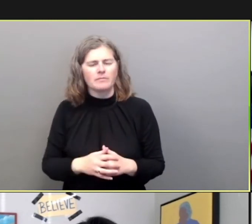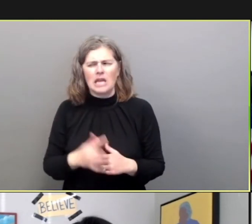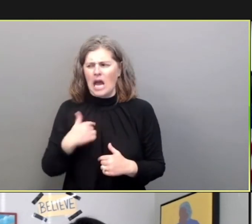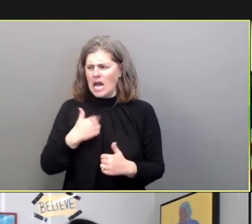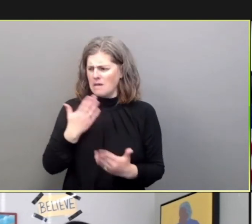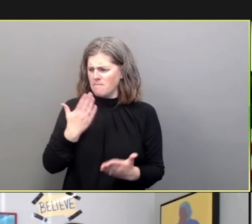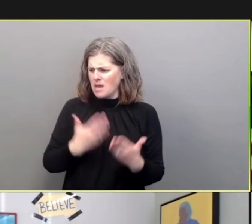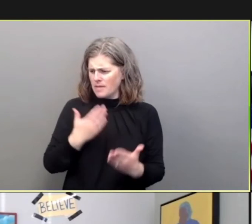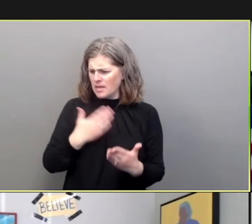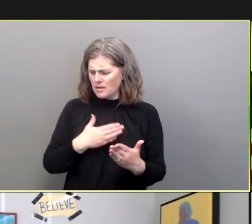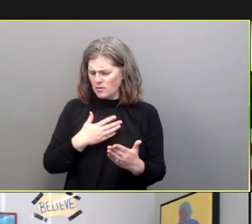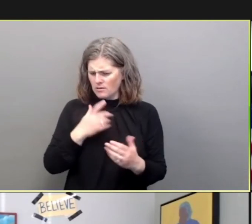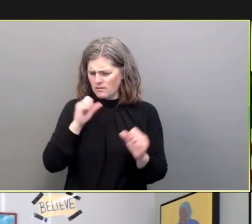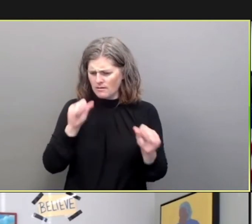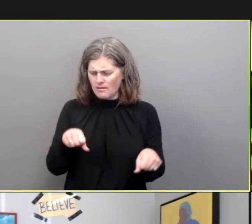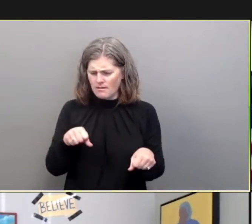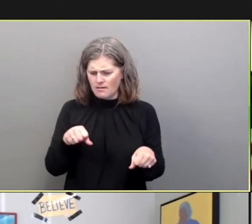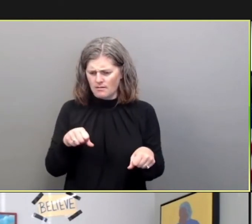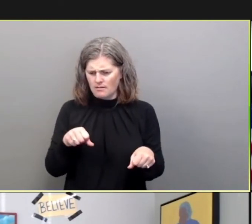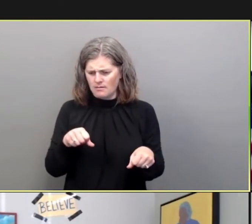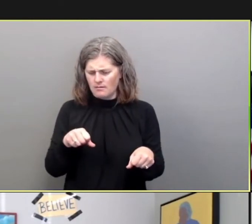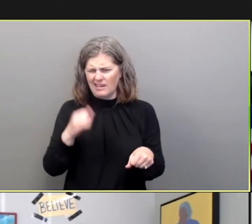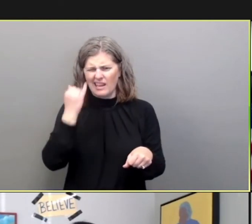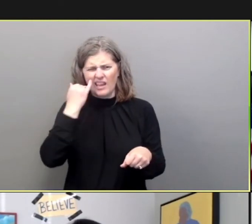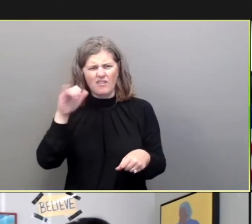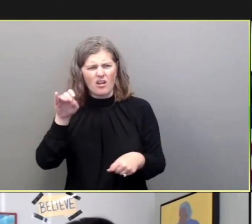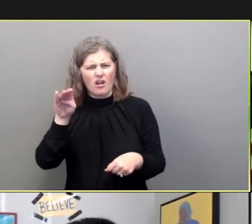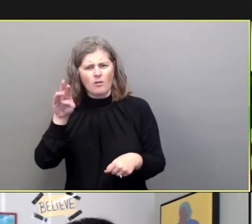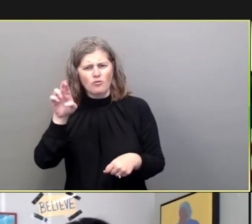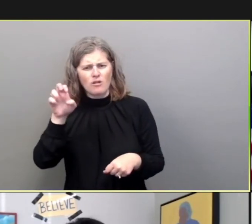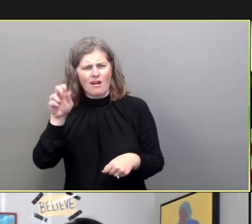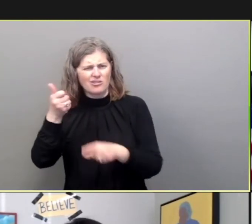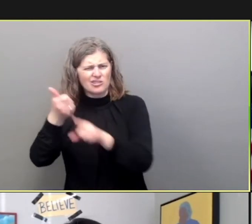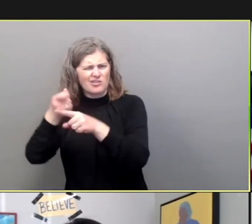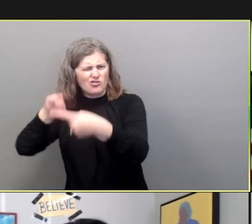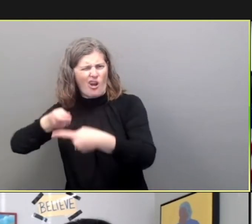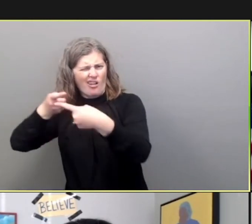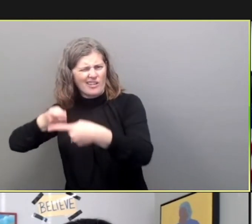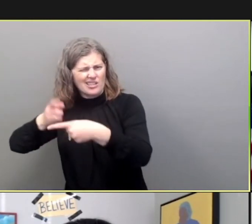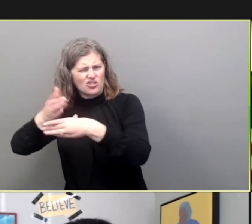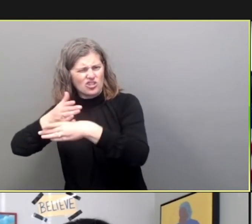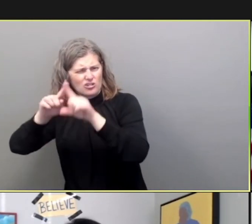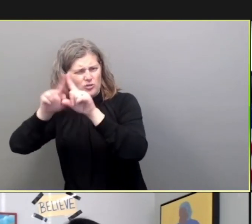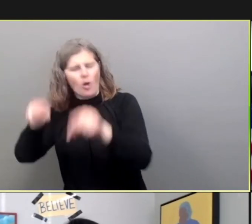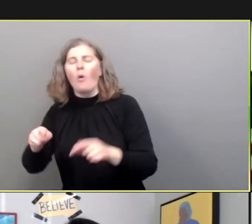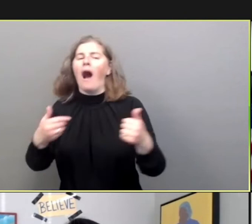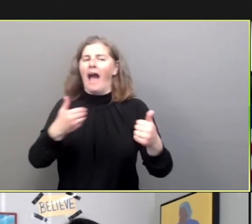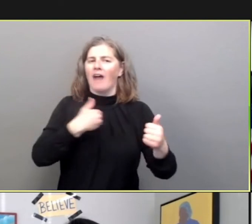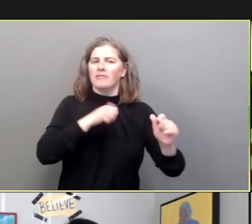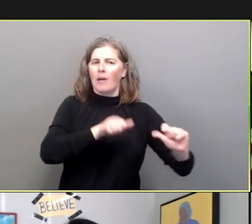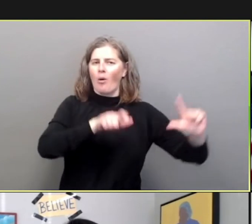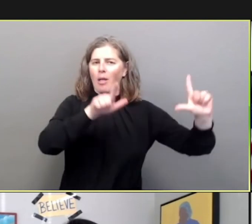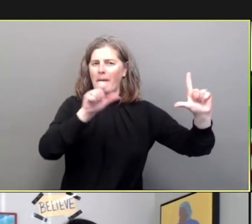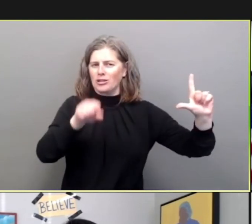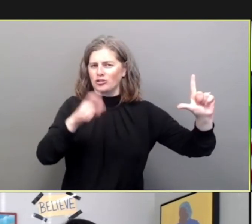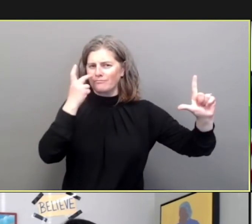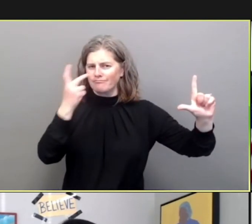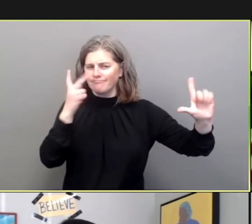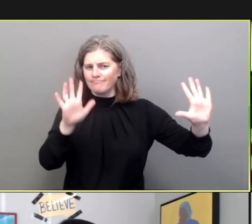to alternatively, if Brianna's having trouble sharing her screen. Oh, I have it right here. I should have